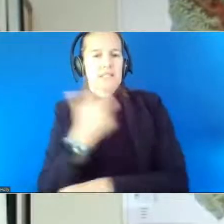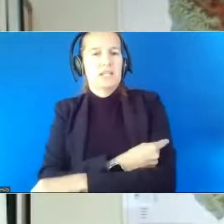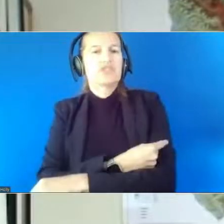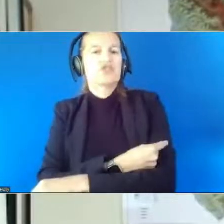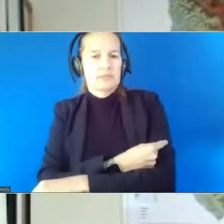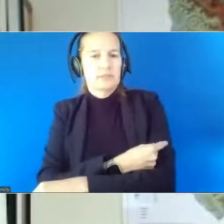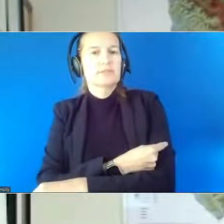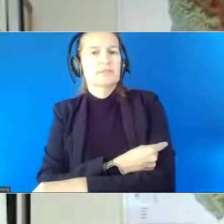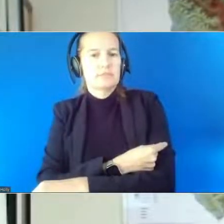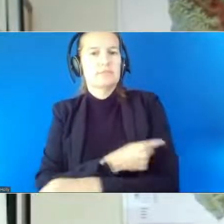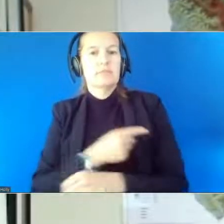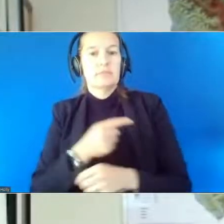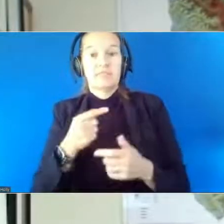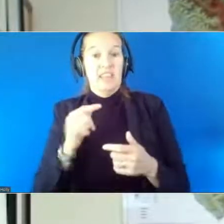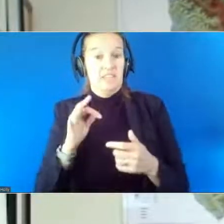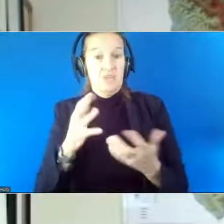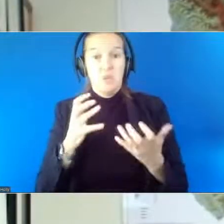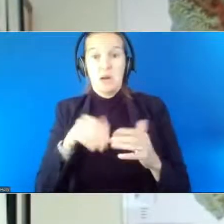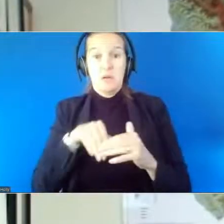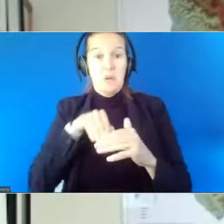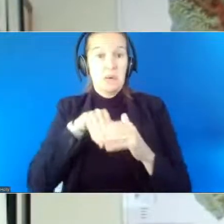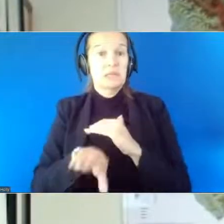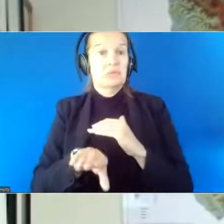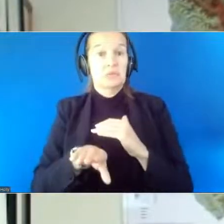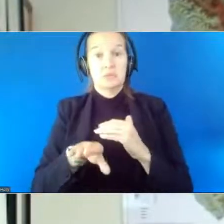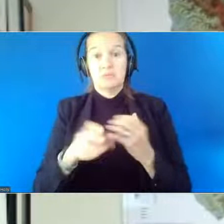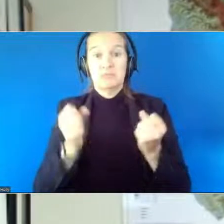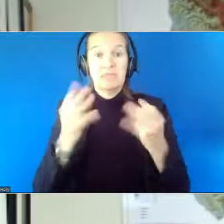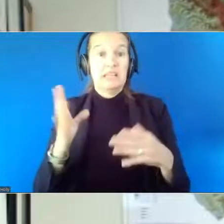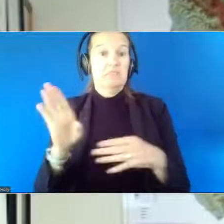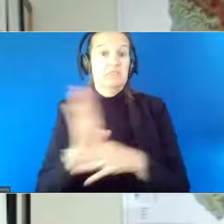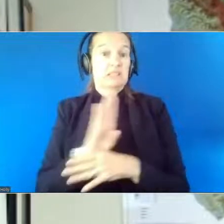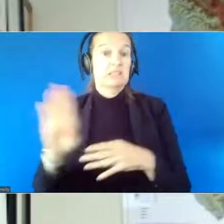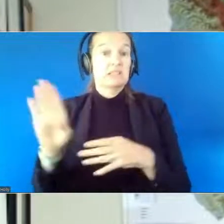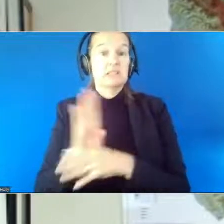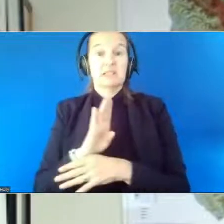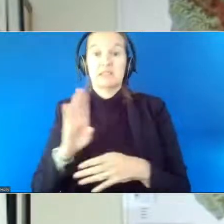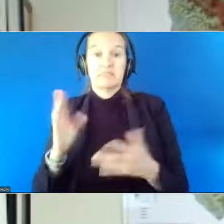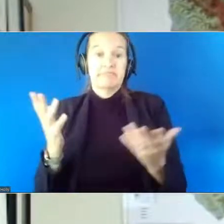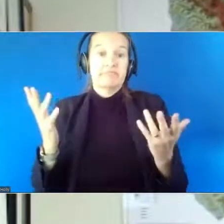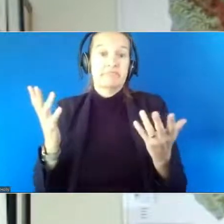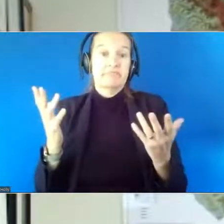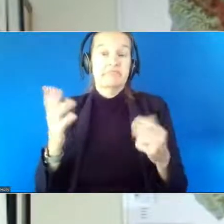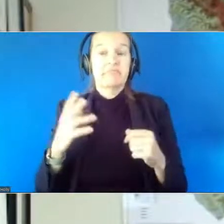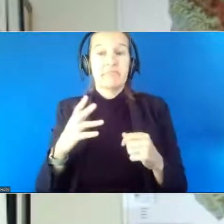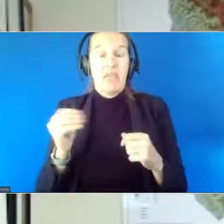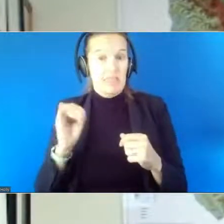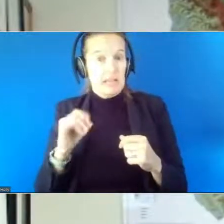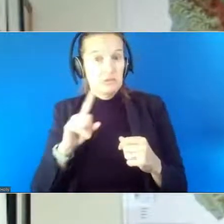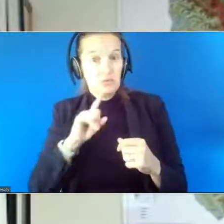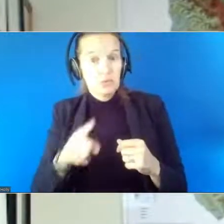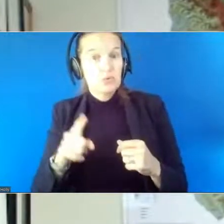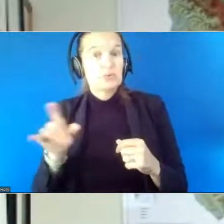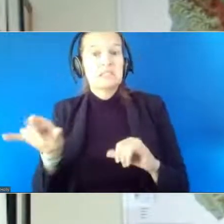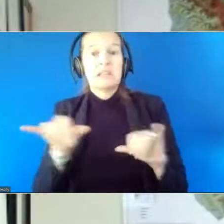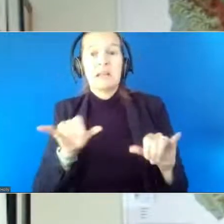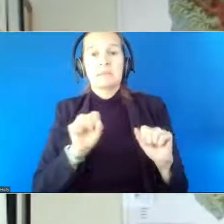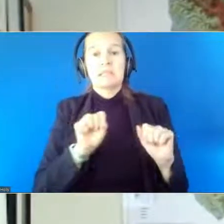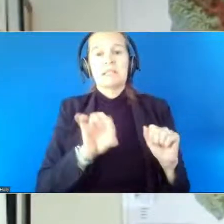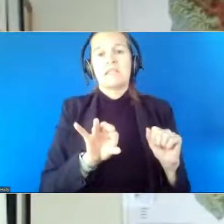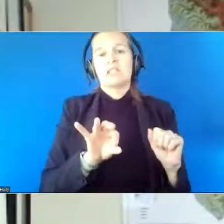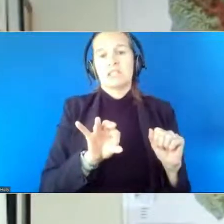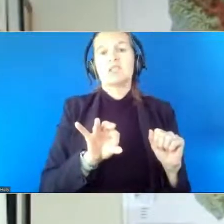vaccinations to go into many enterprises, and that's true in San Francisco as